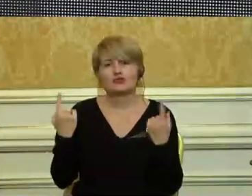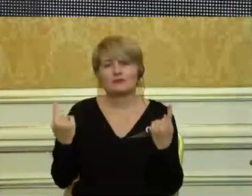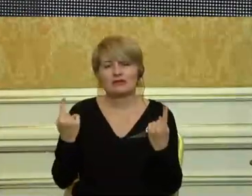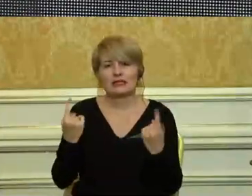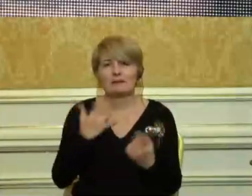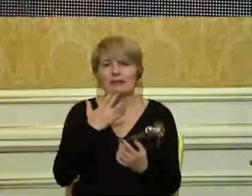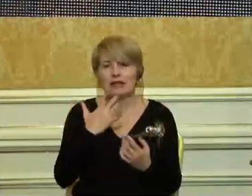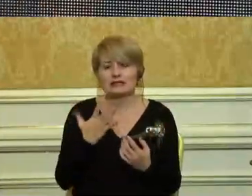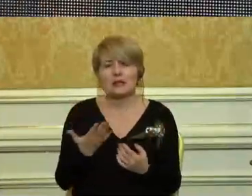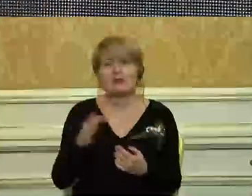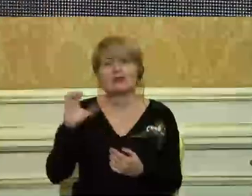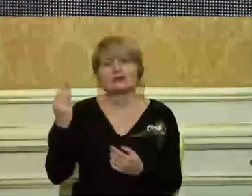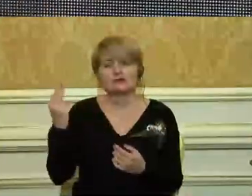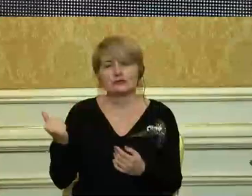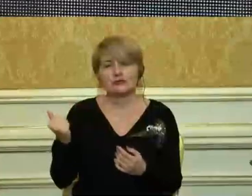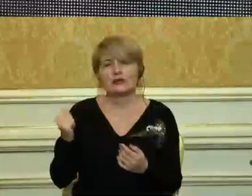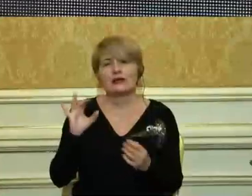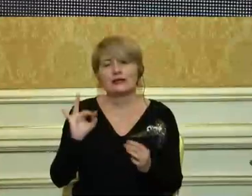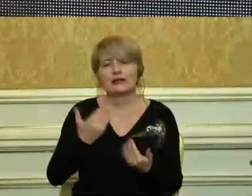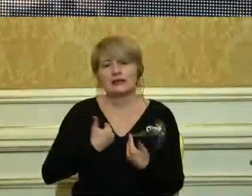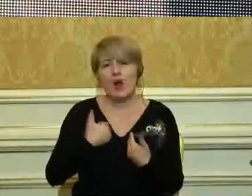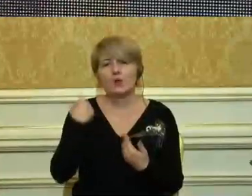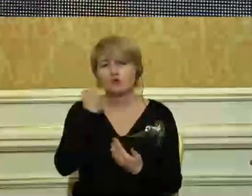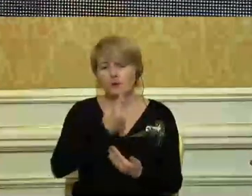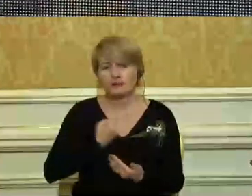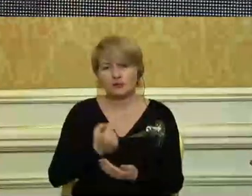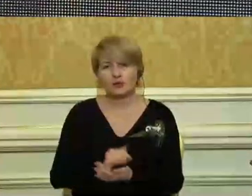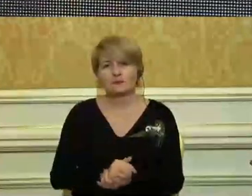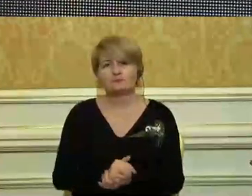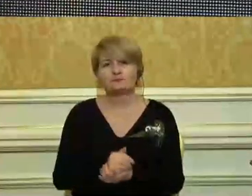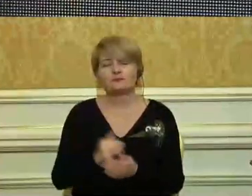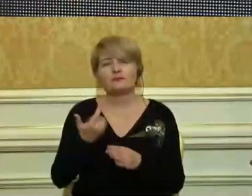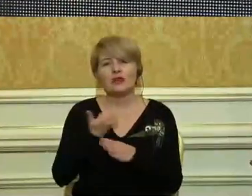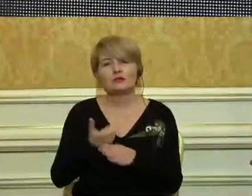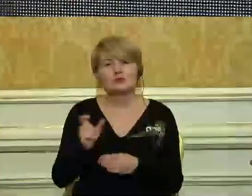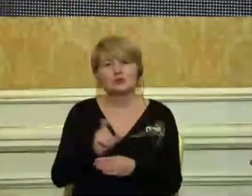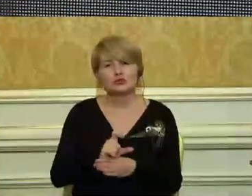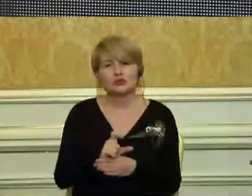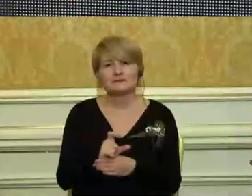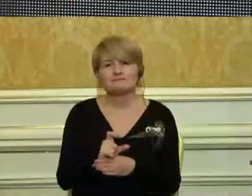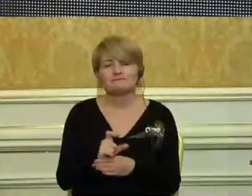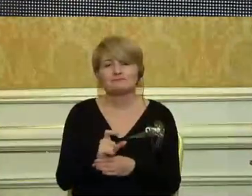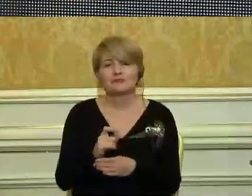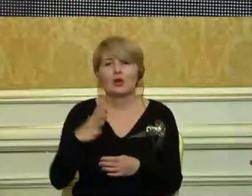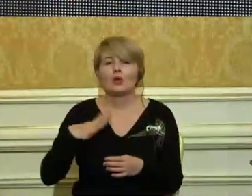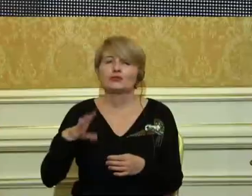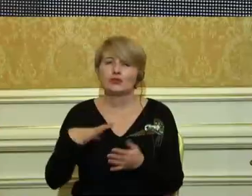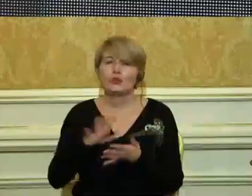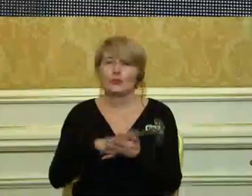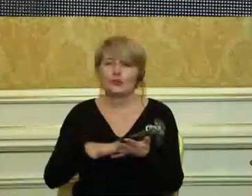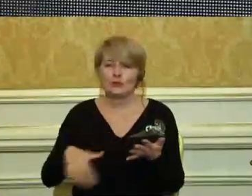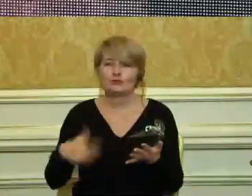States, and speaking for myself personally, look forward to continue working with Ukraine,